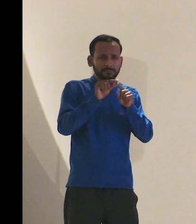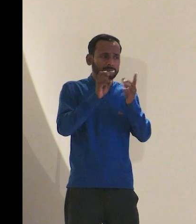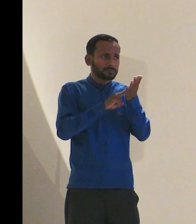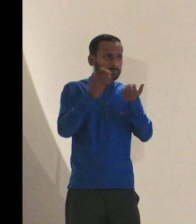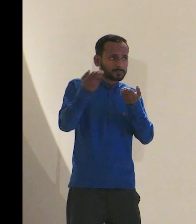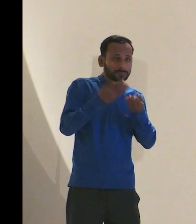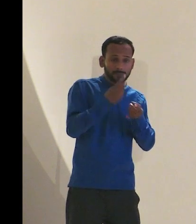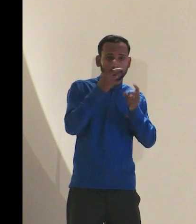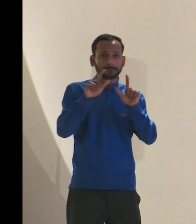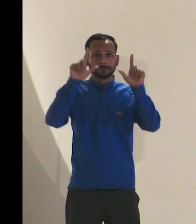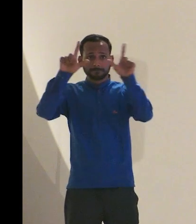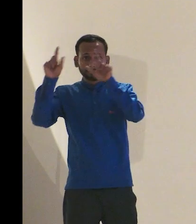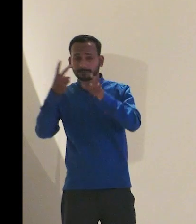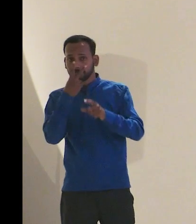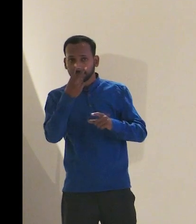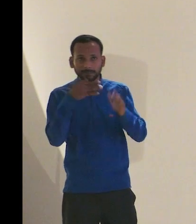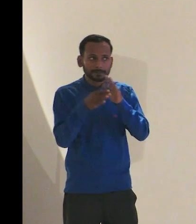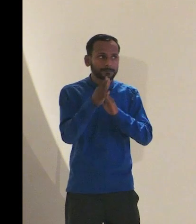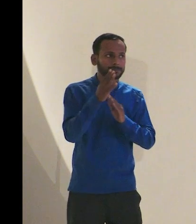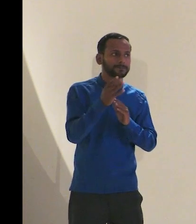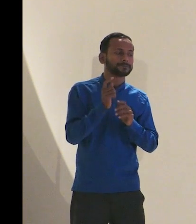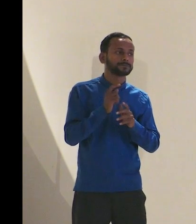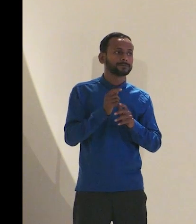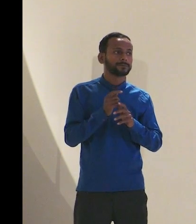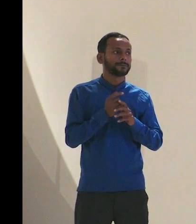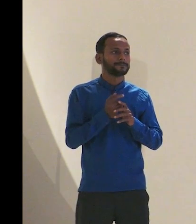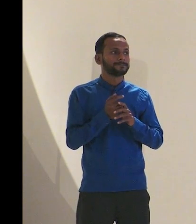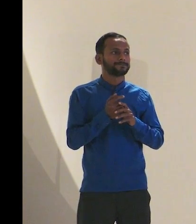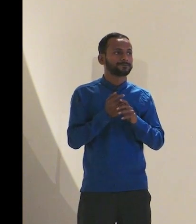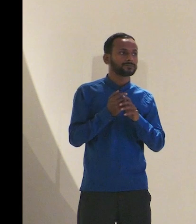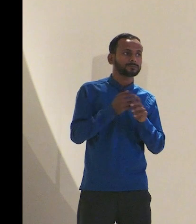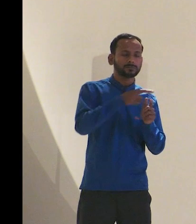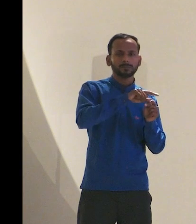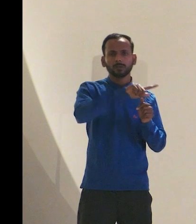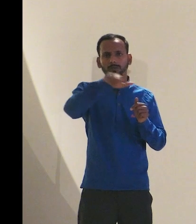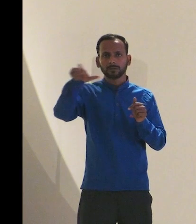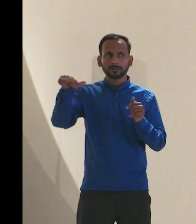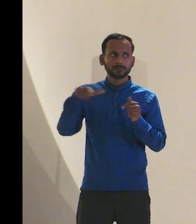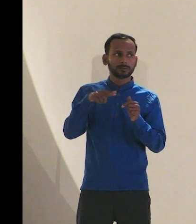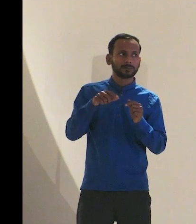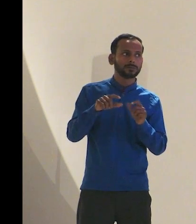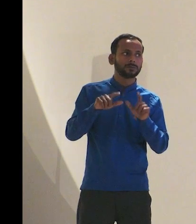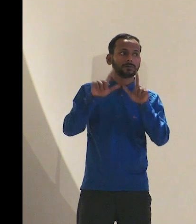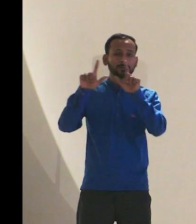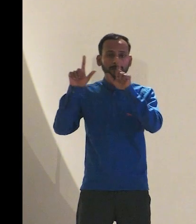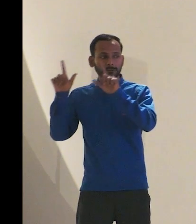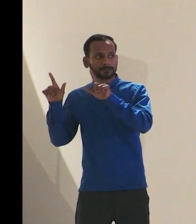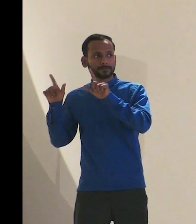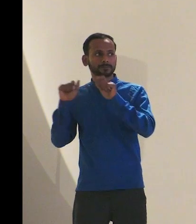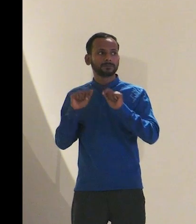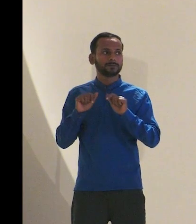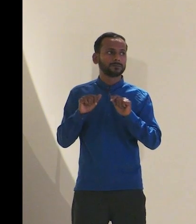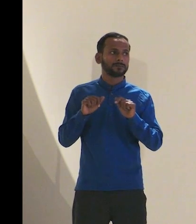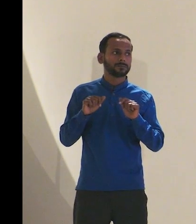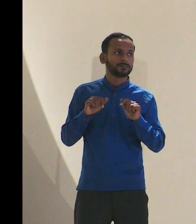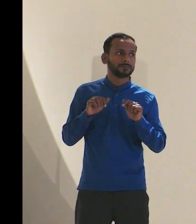that exhibition was made in 3 weeks flat. And everything, all the decisions were taken in 3 weeks. There was no time